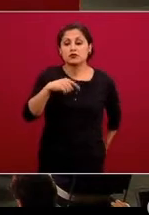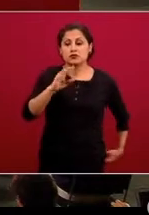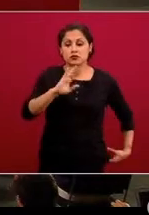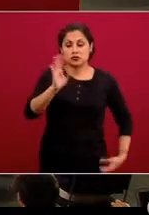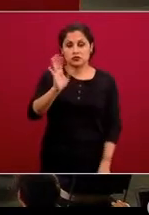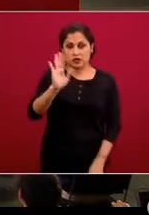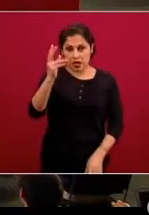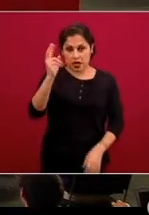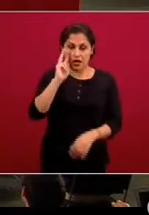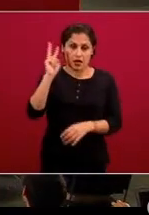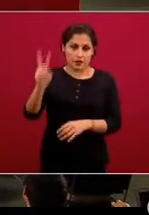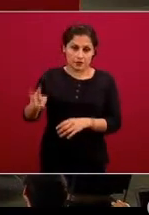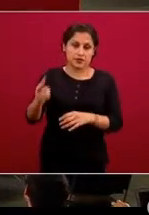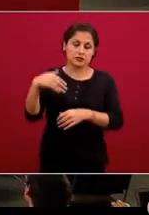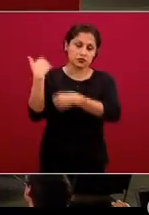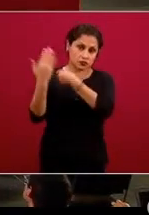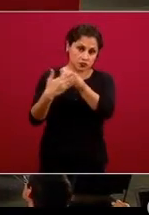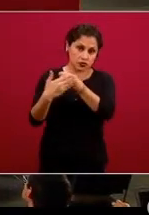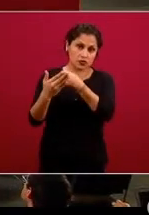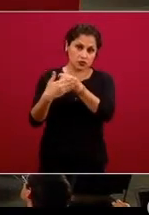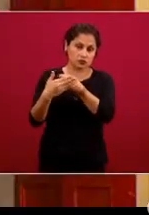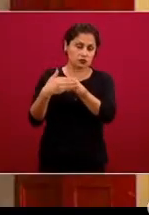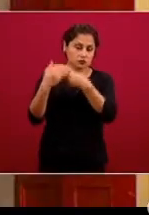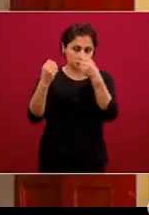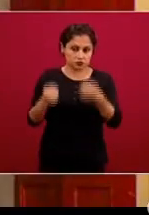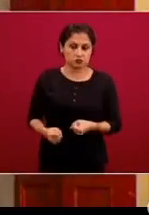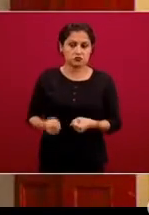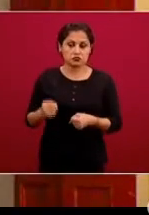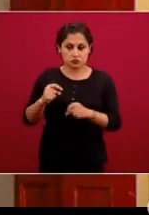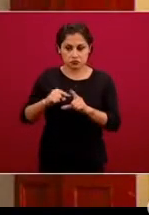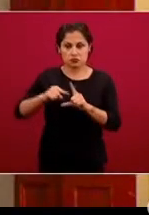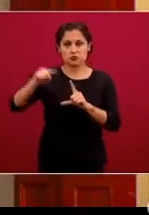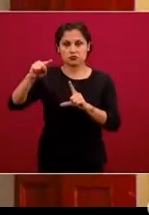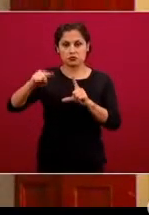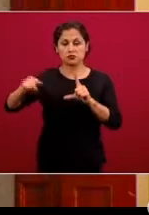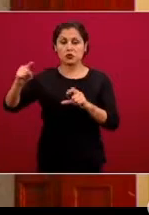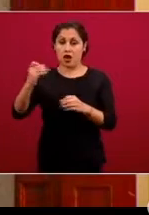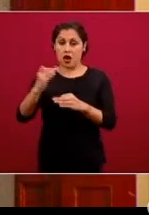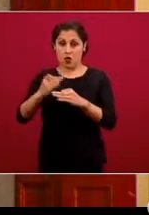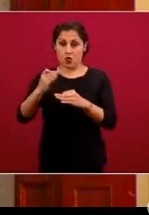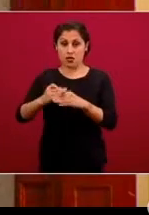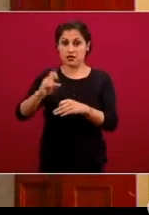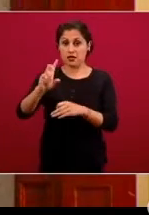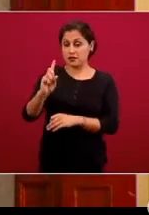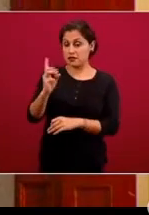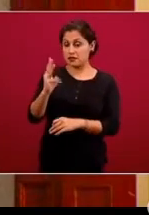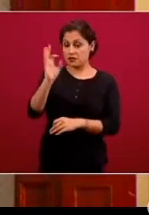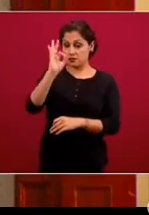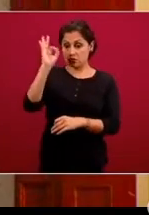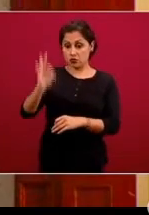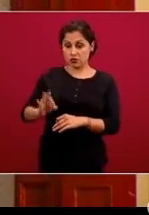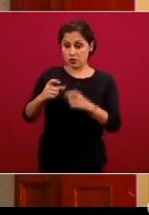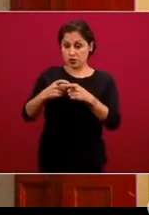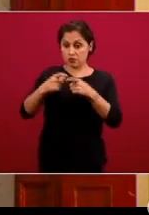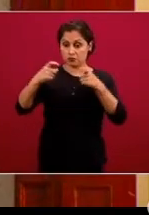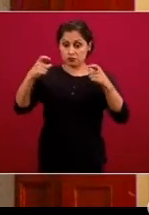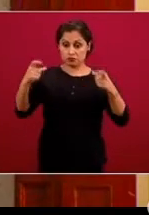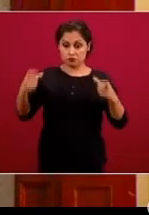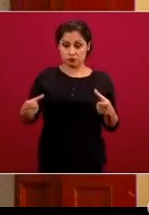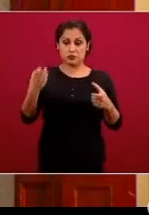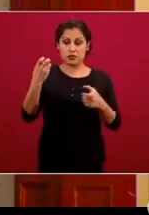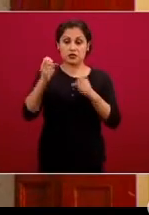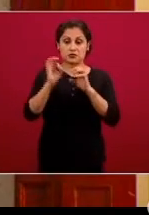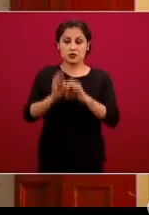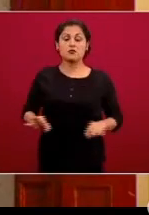So we see now that we're at that peak of 33%. That is in a pretty significant increase. Next